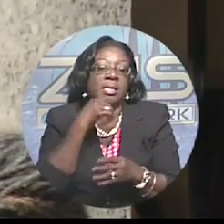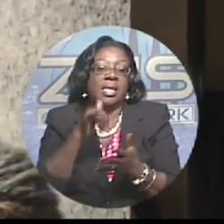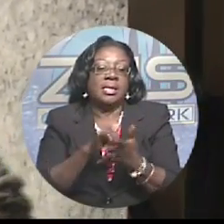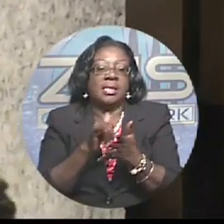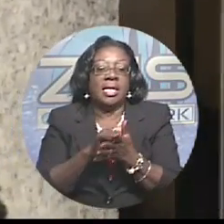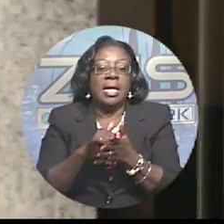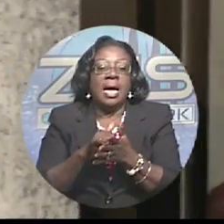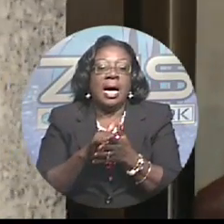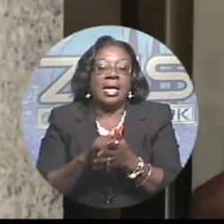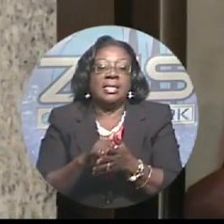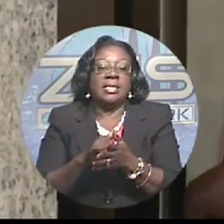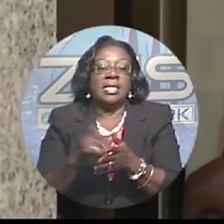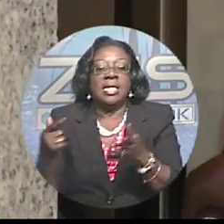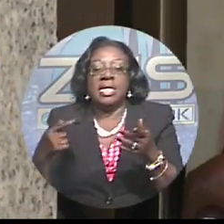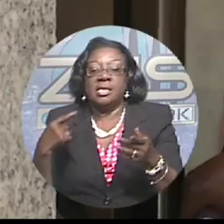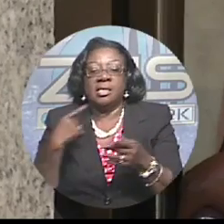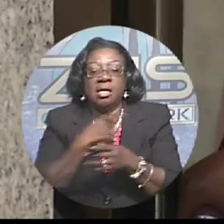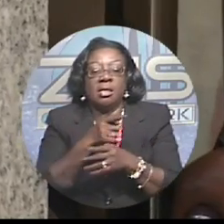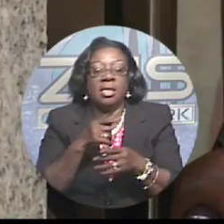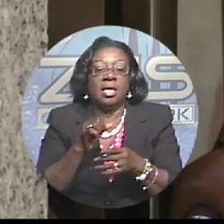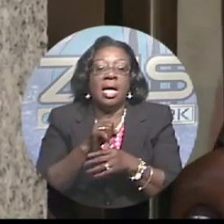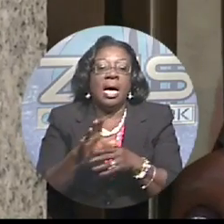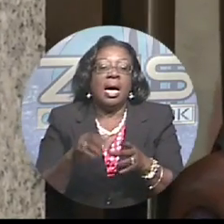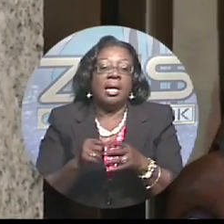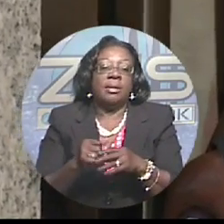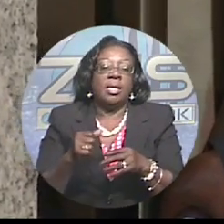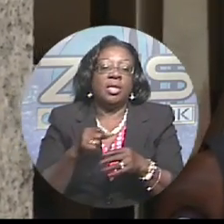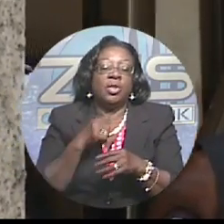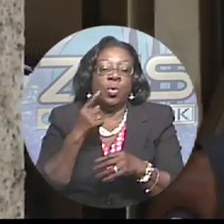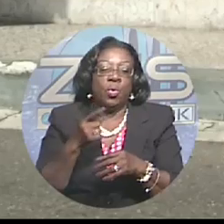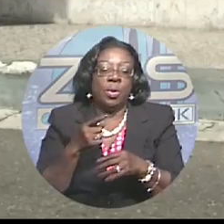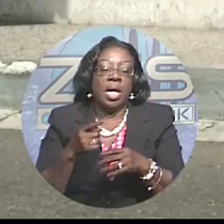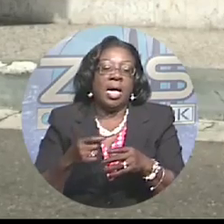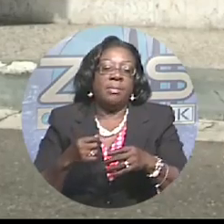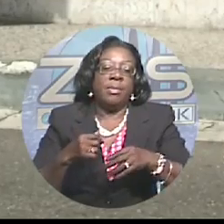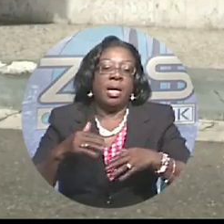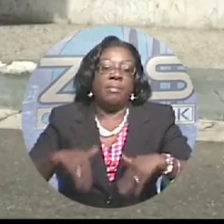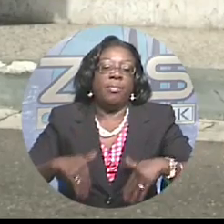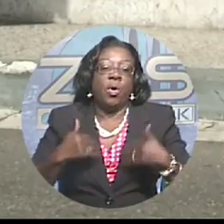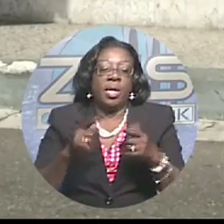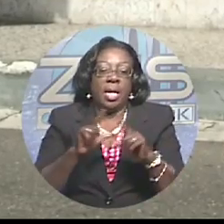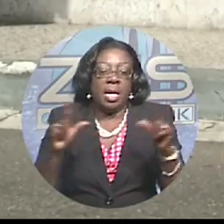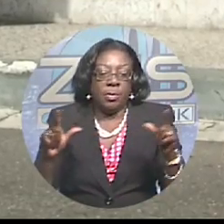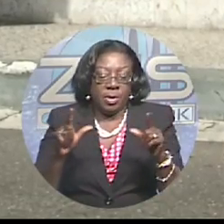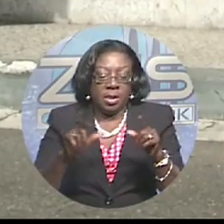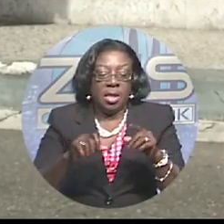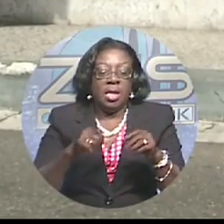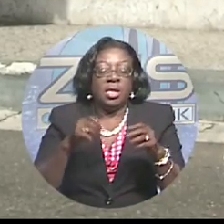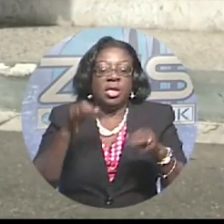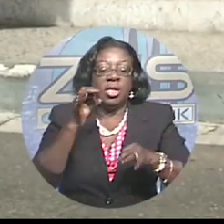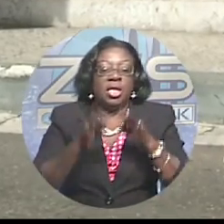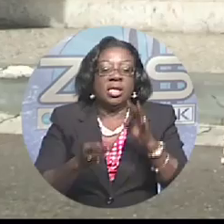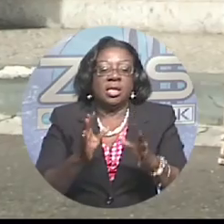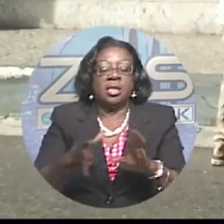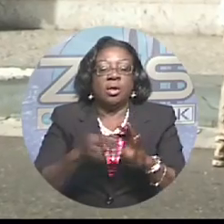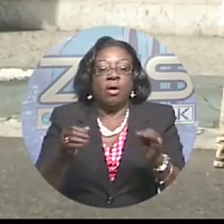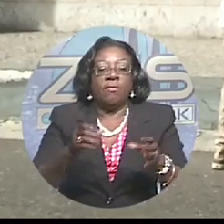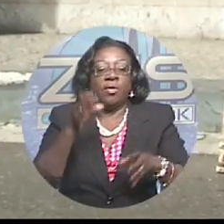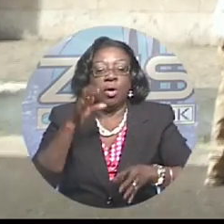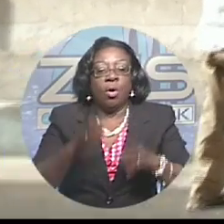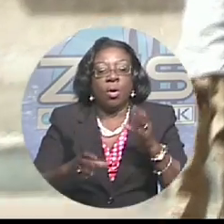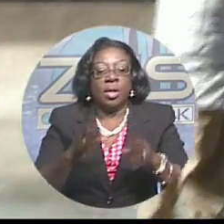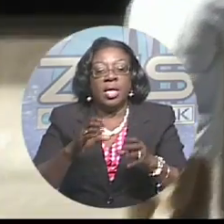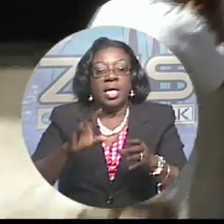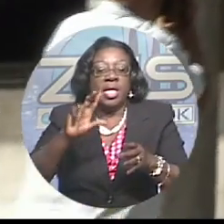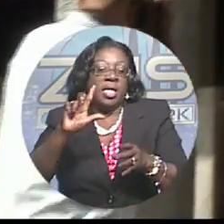he insulted both in tone and content, individually and collectively, the judges of the court. She noted that Glinton turned his back